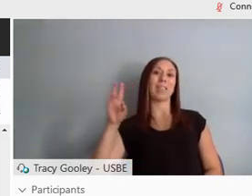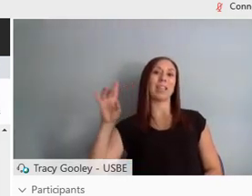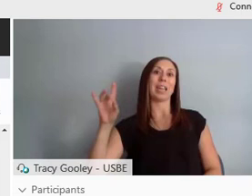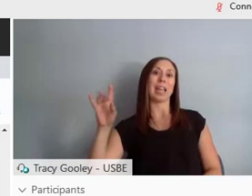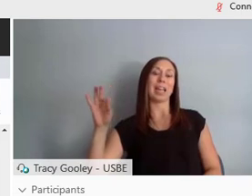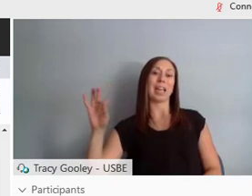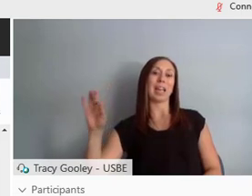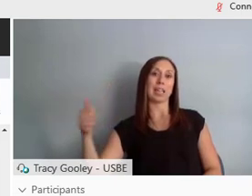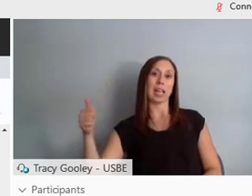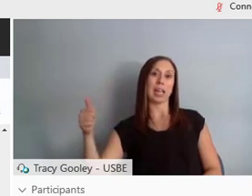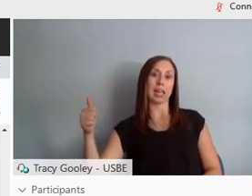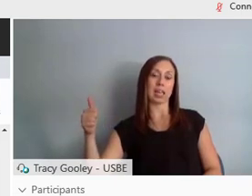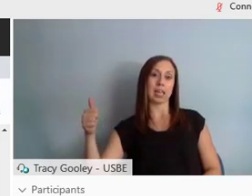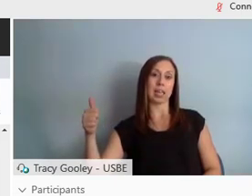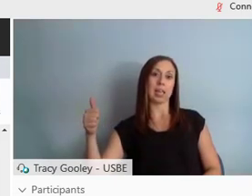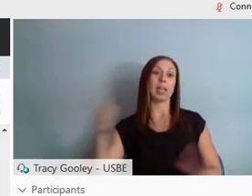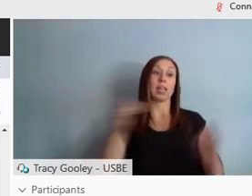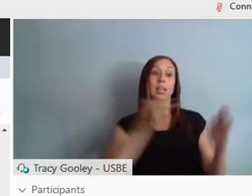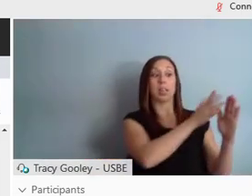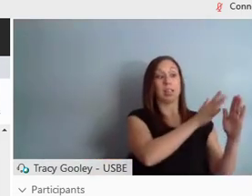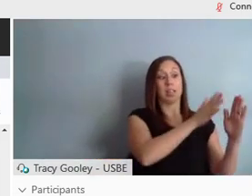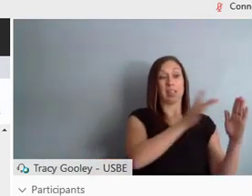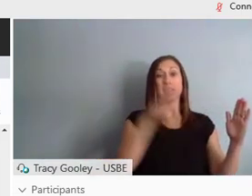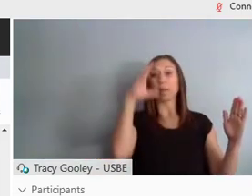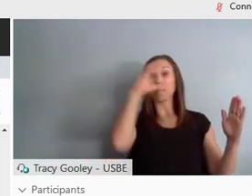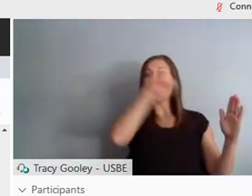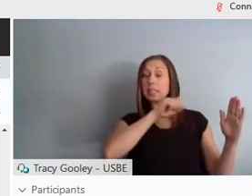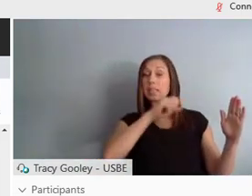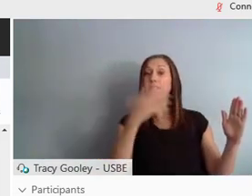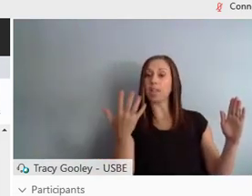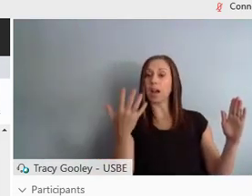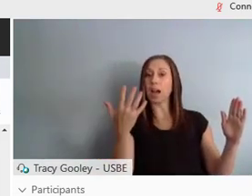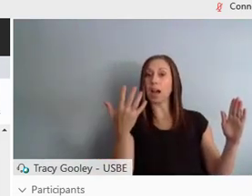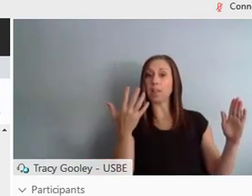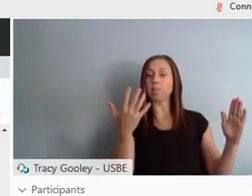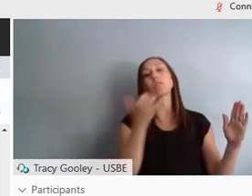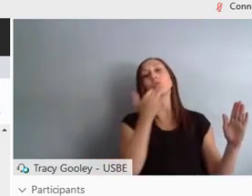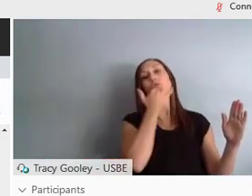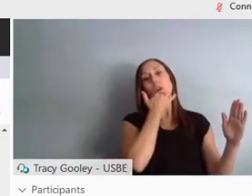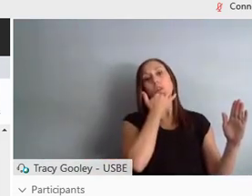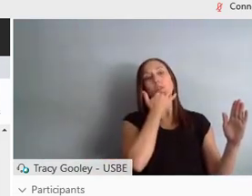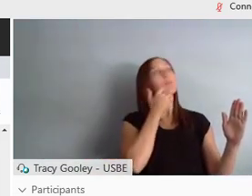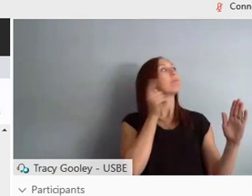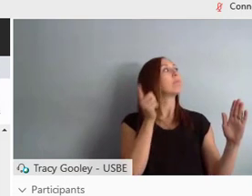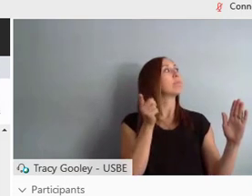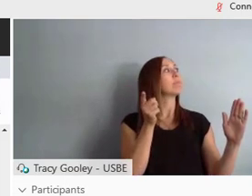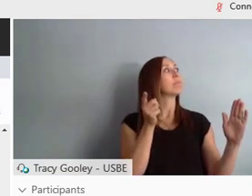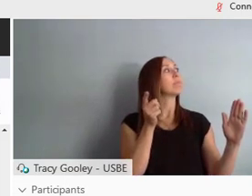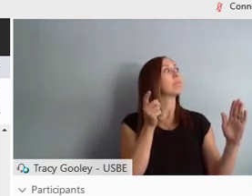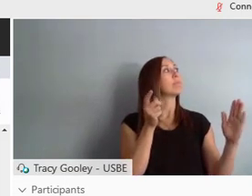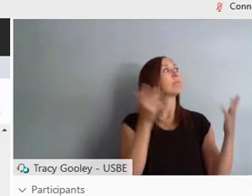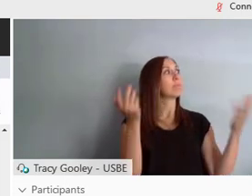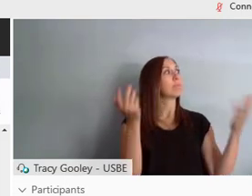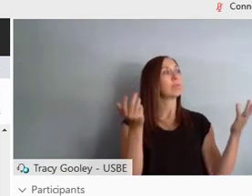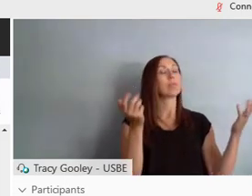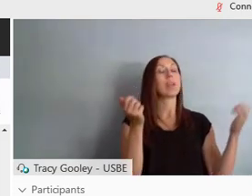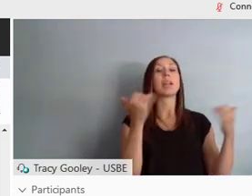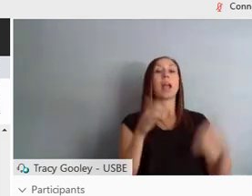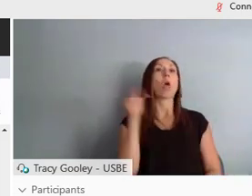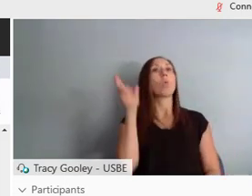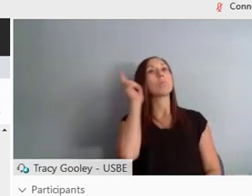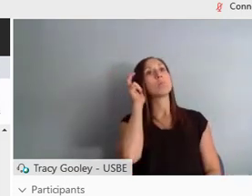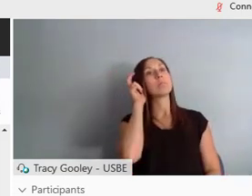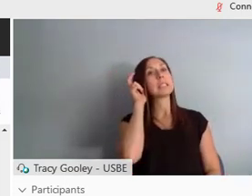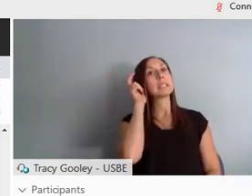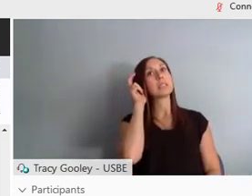8, 9, 10. They missed the number 5, so you would mark that wrong. Now, say I'm